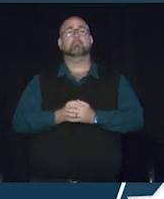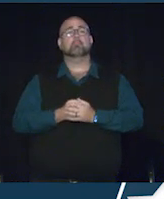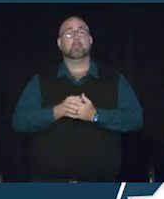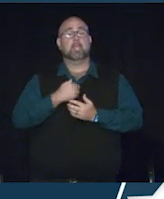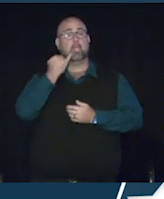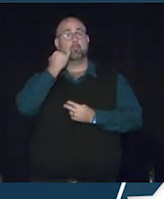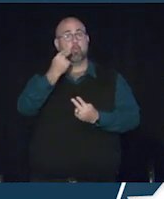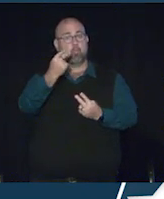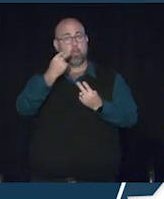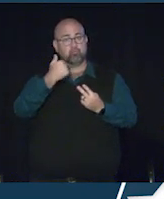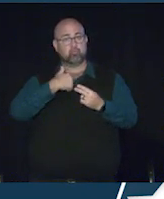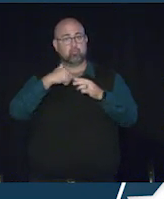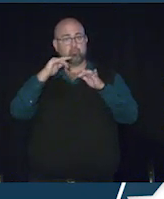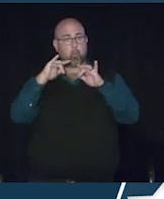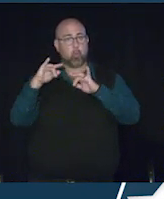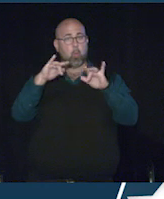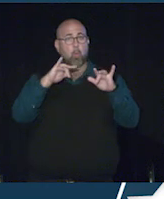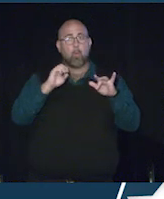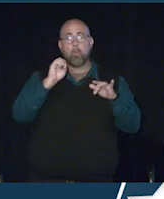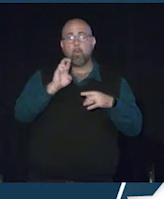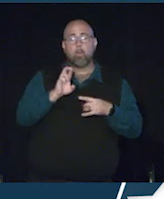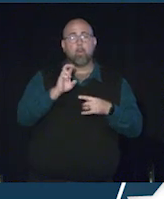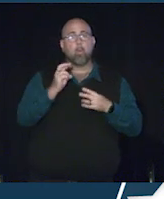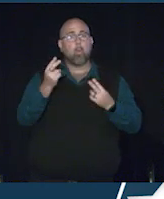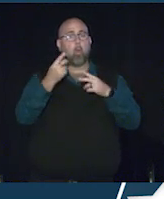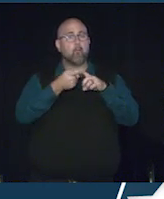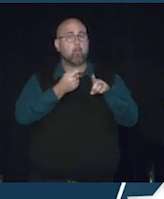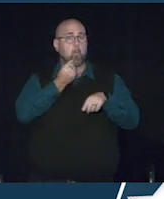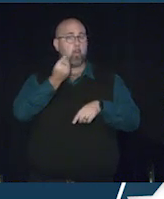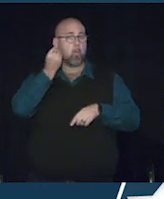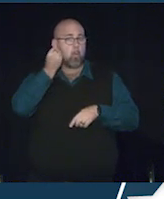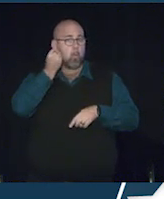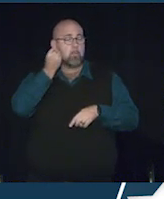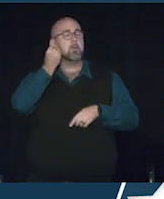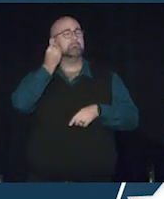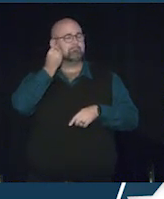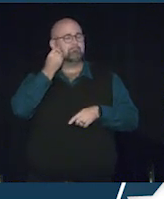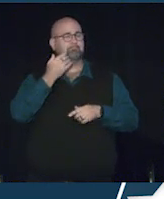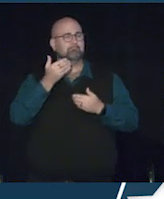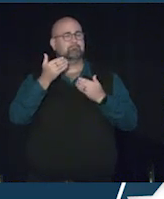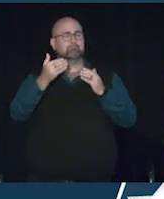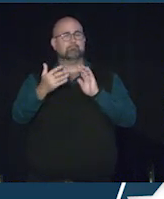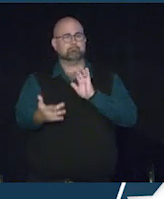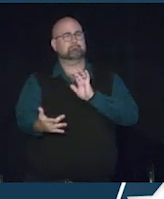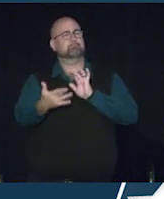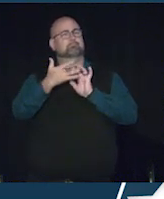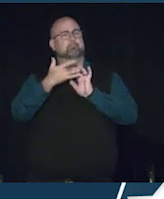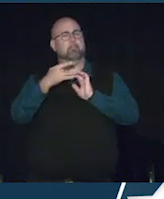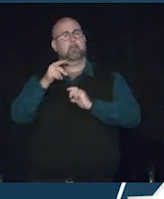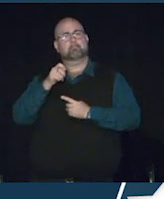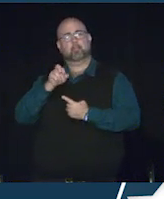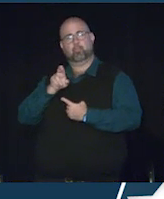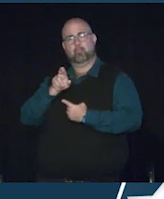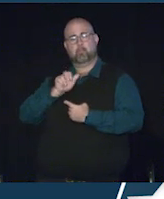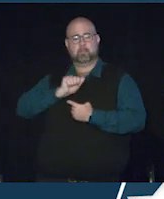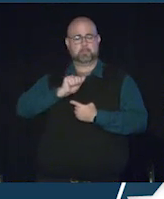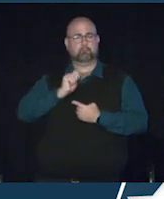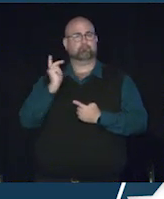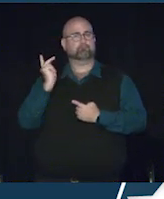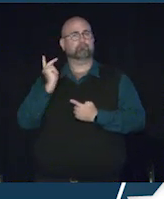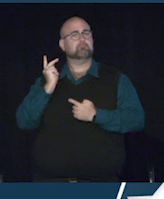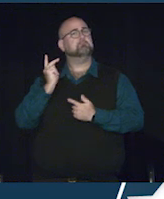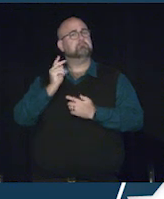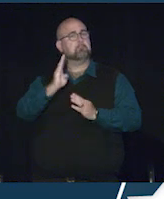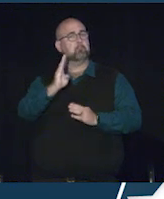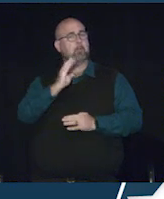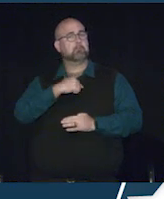this as a recording or watching this from home, please feel free to reach out to Peter or myself directly